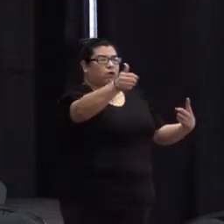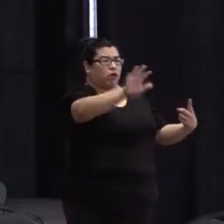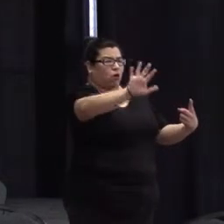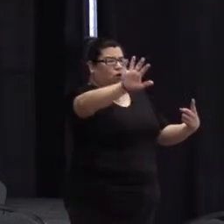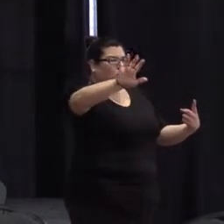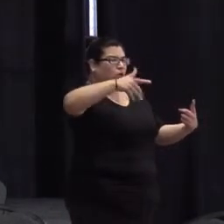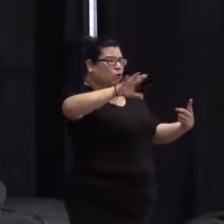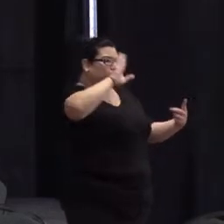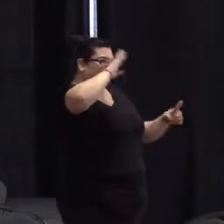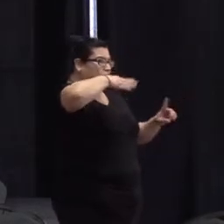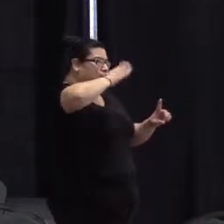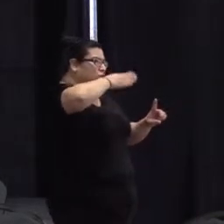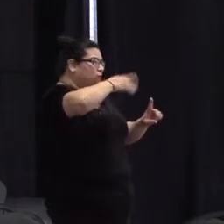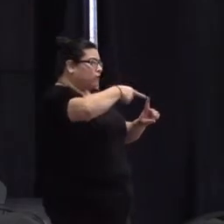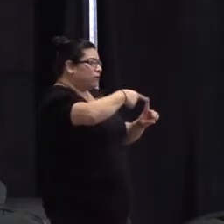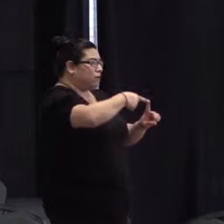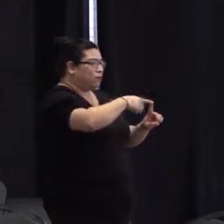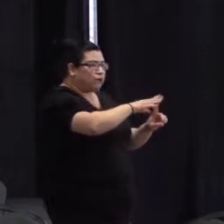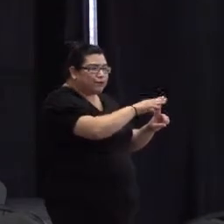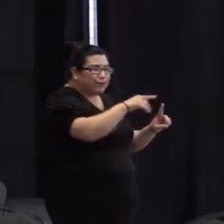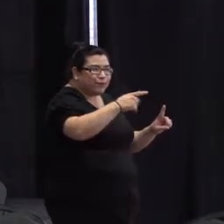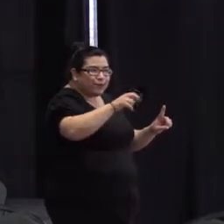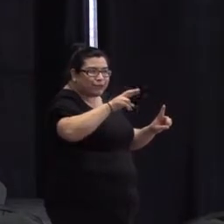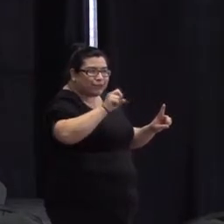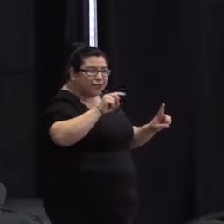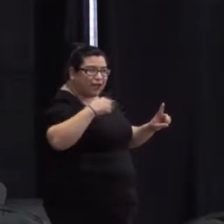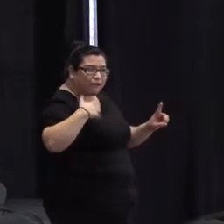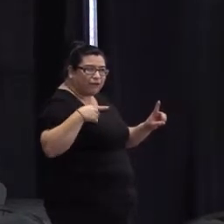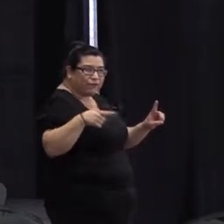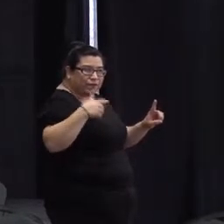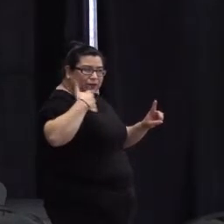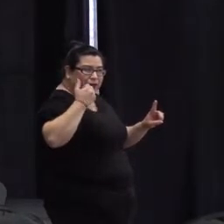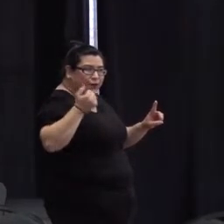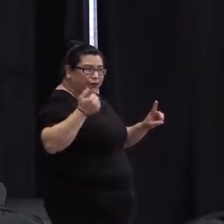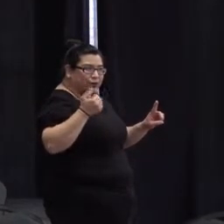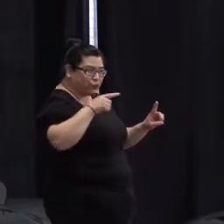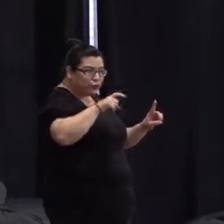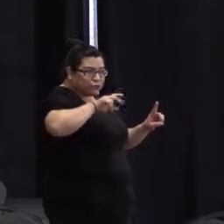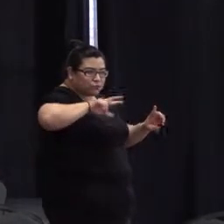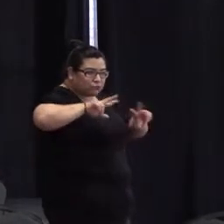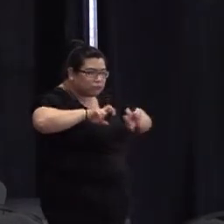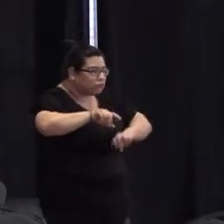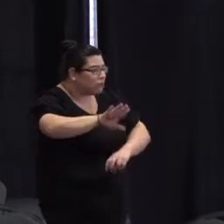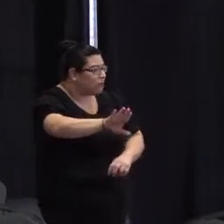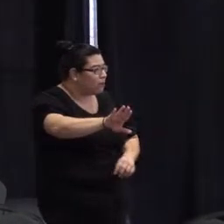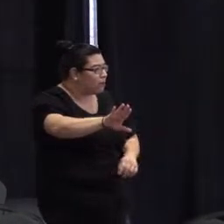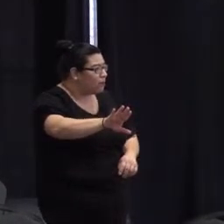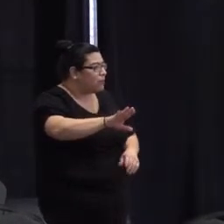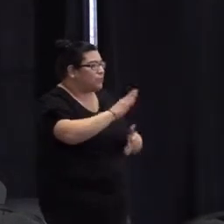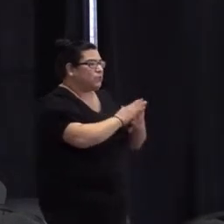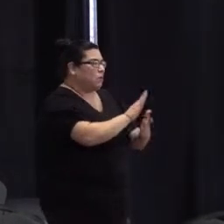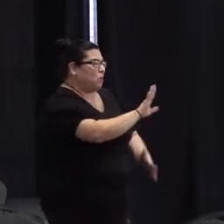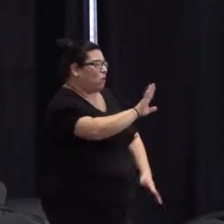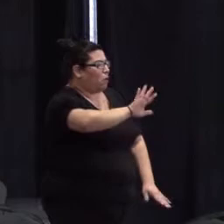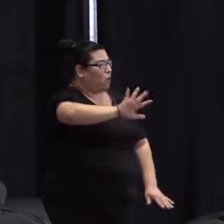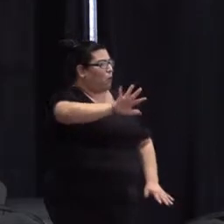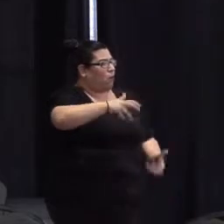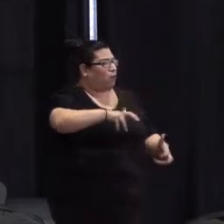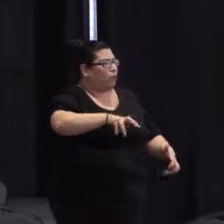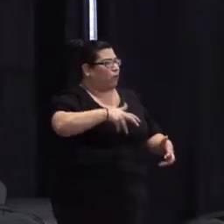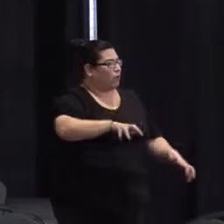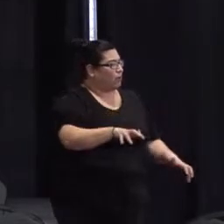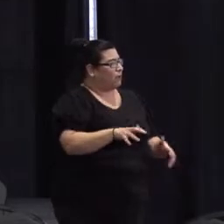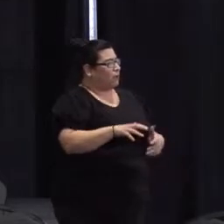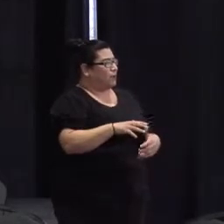it. I said, well, how do you know that Pearson doesn't have one that's better, that's less expensive? And how do you know that